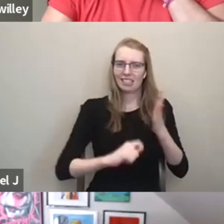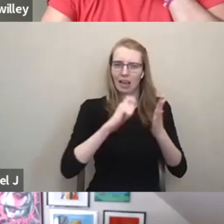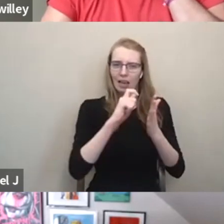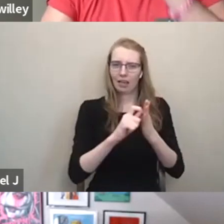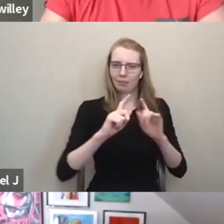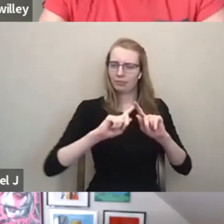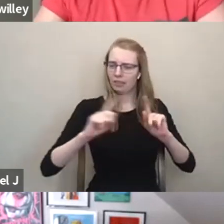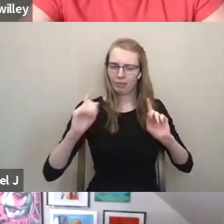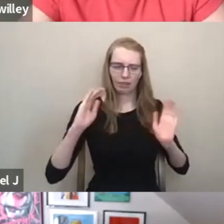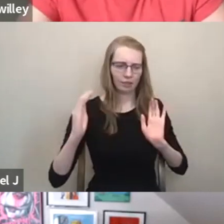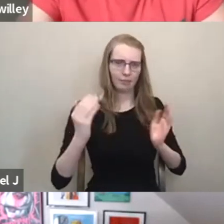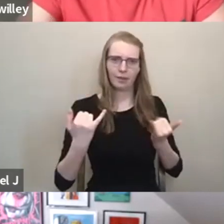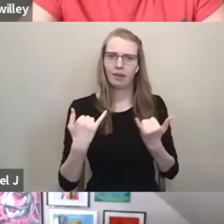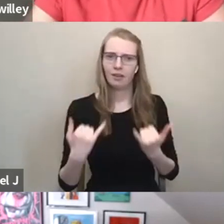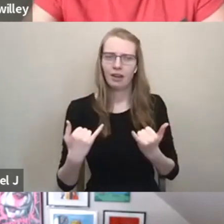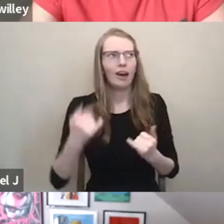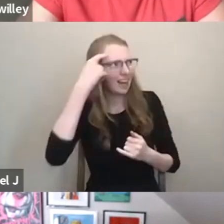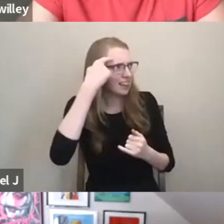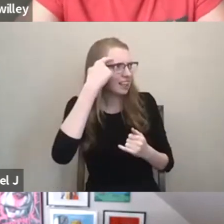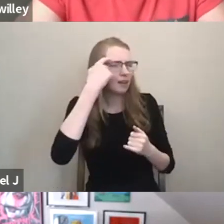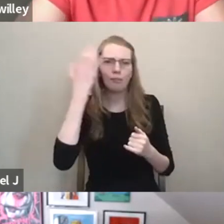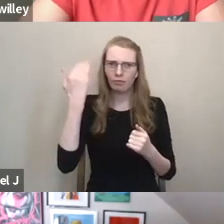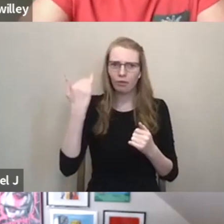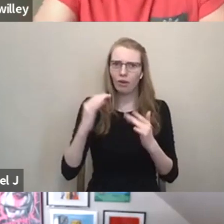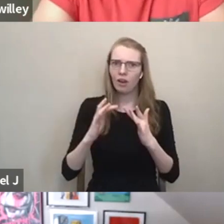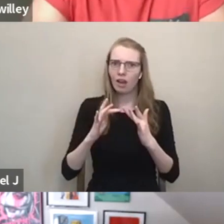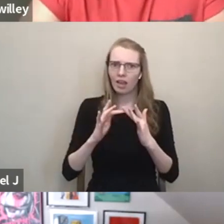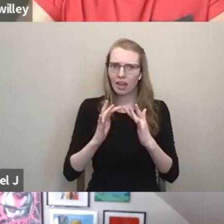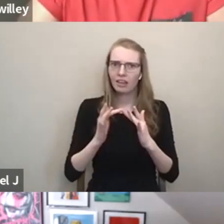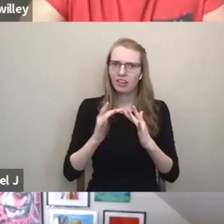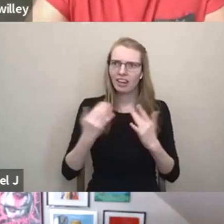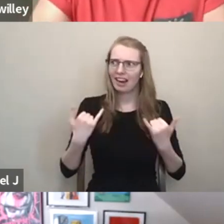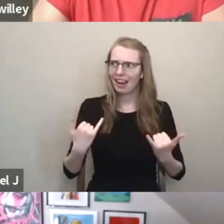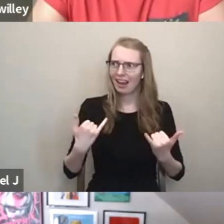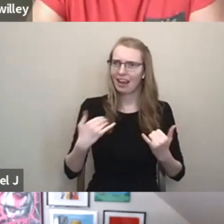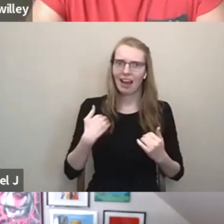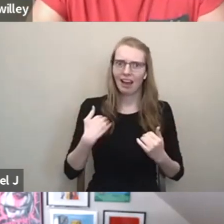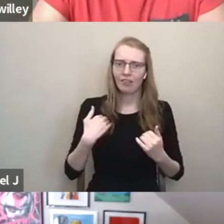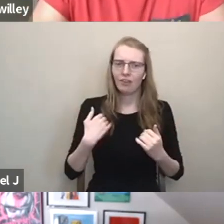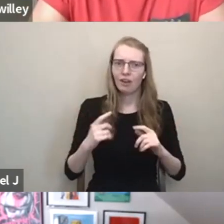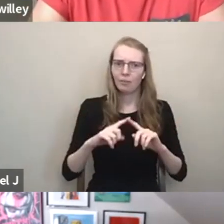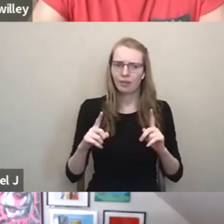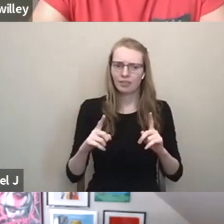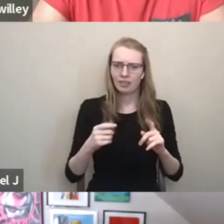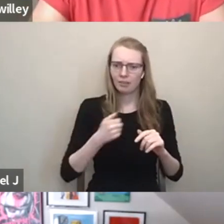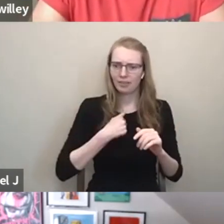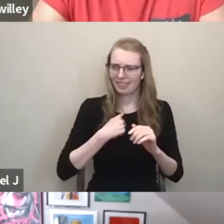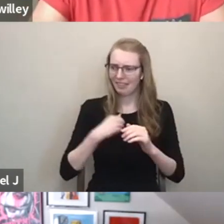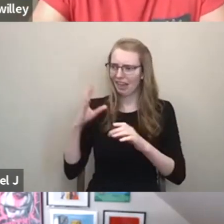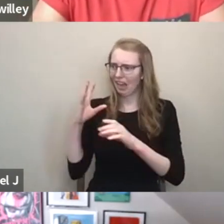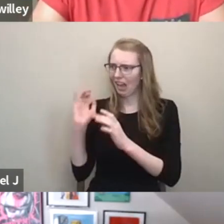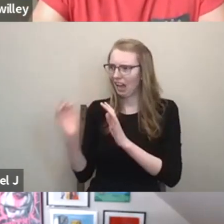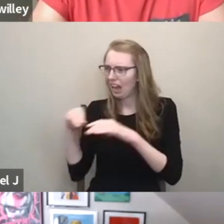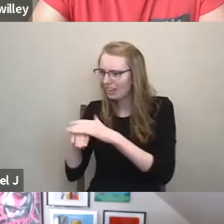I just didn't have access to it. And now, the world is very different, and that information is much easier to